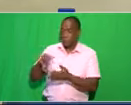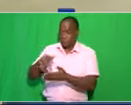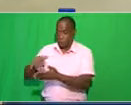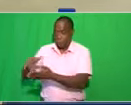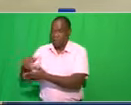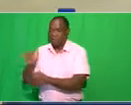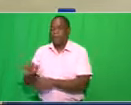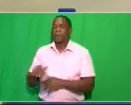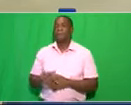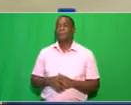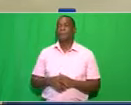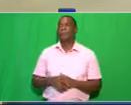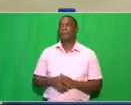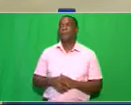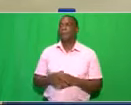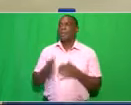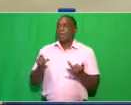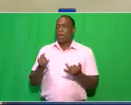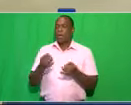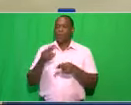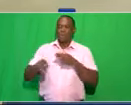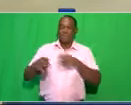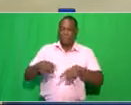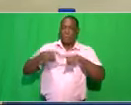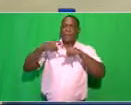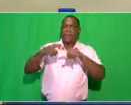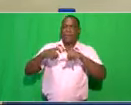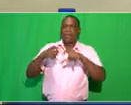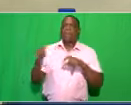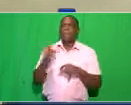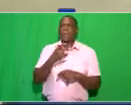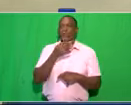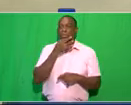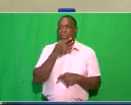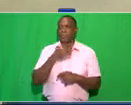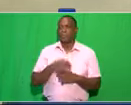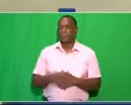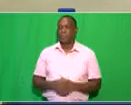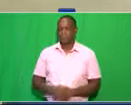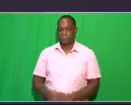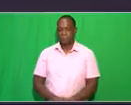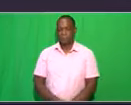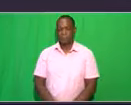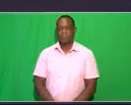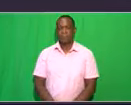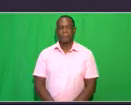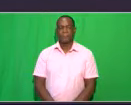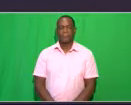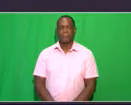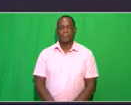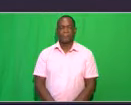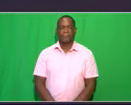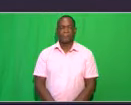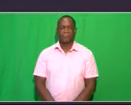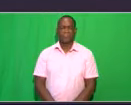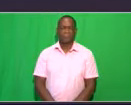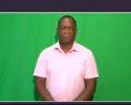have our final and closing remarks. We take a break at this time. Mommy? Yes?